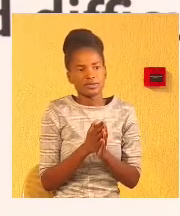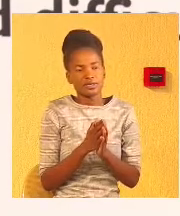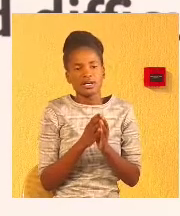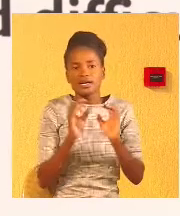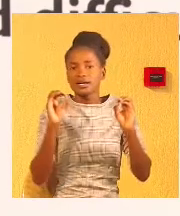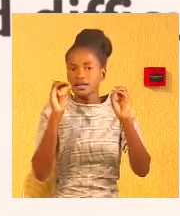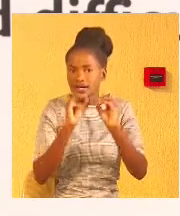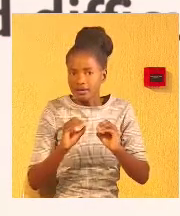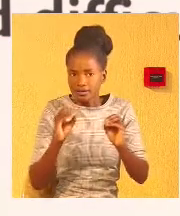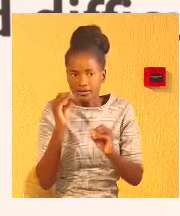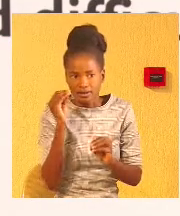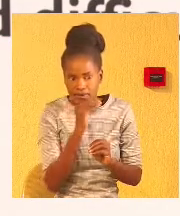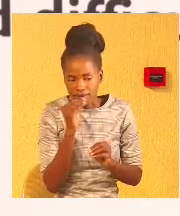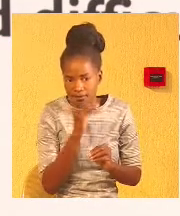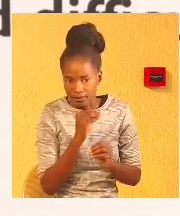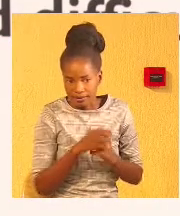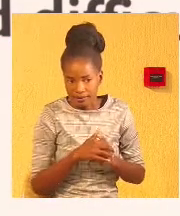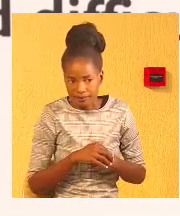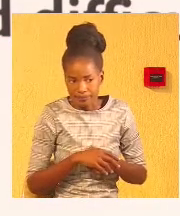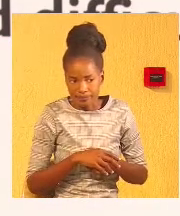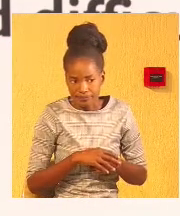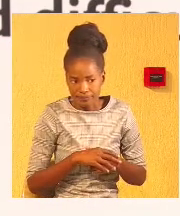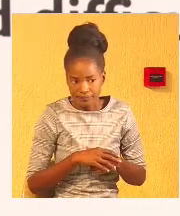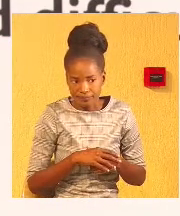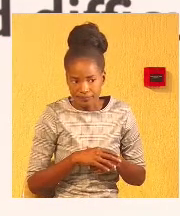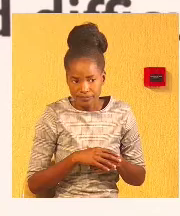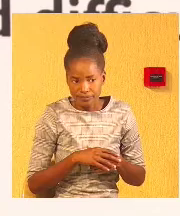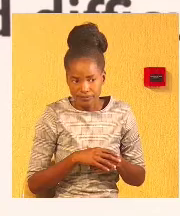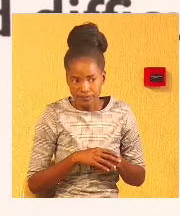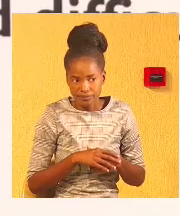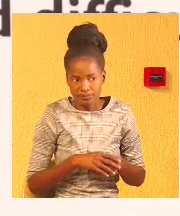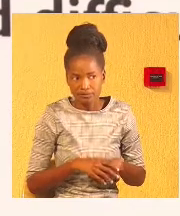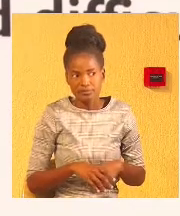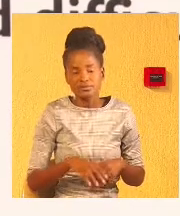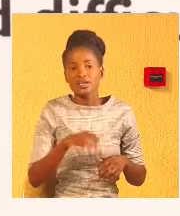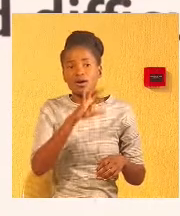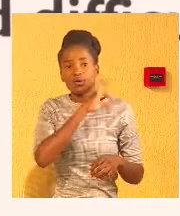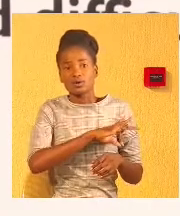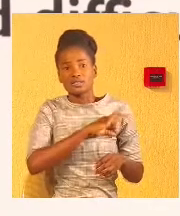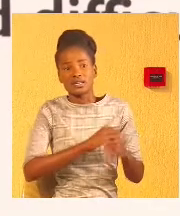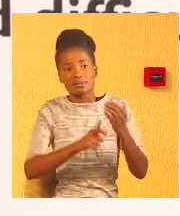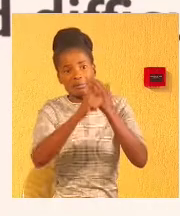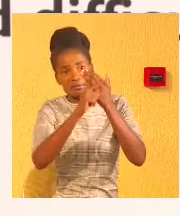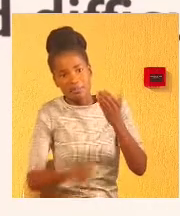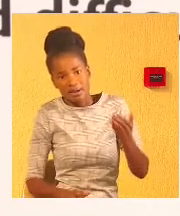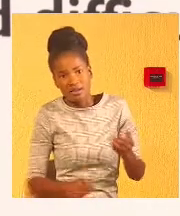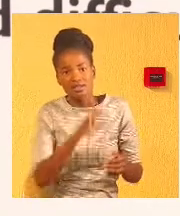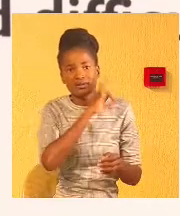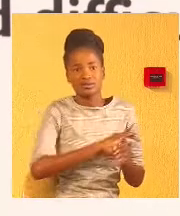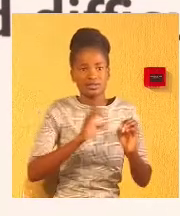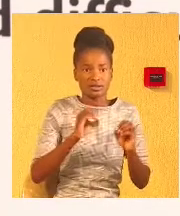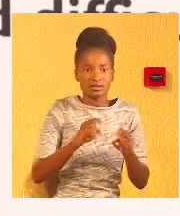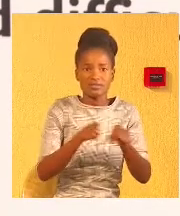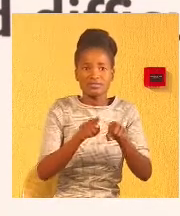because they had an income. And since these people's income is either reduced, if you look at the informal